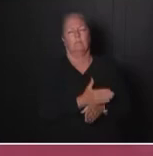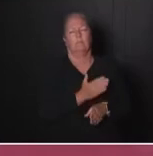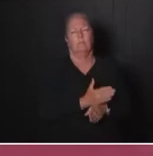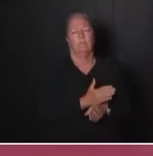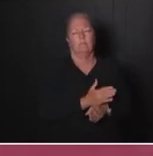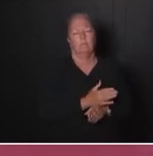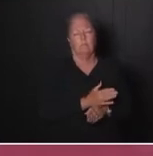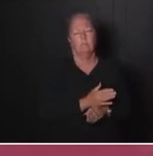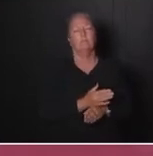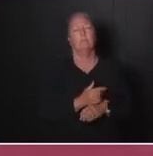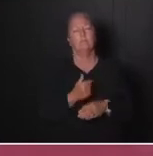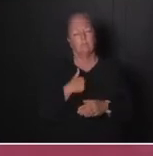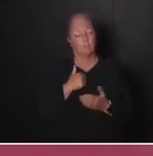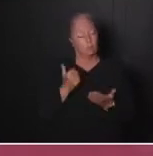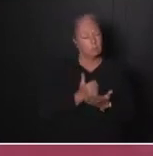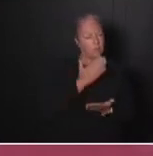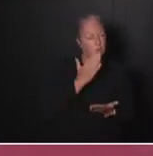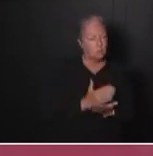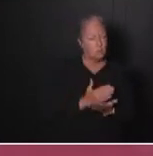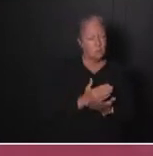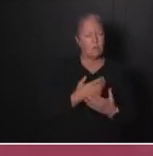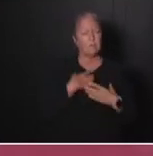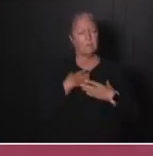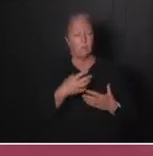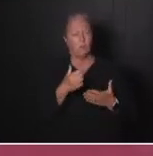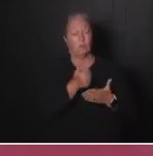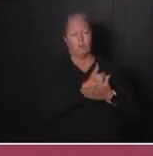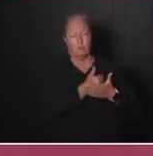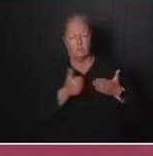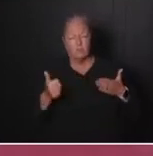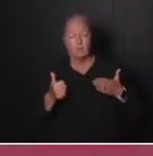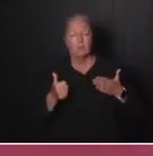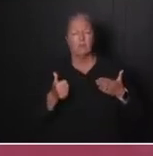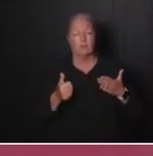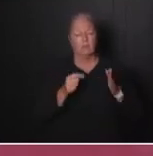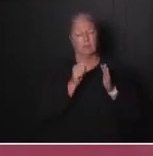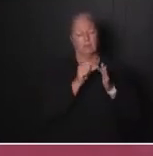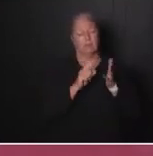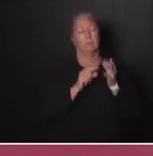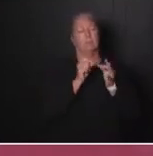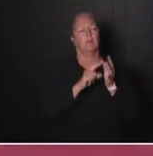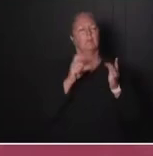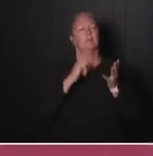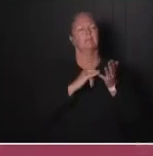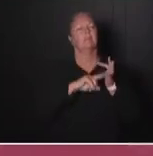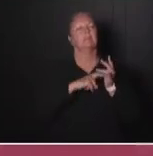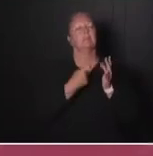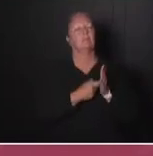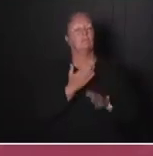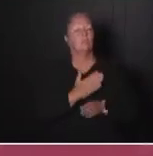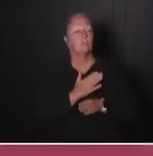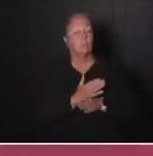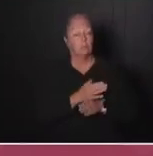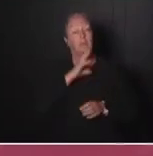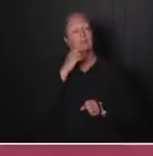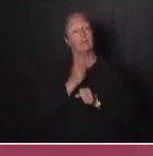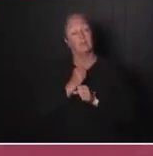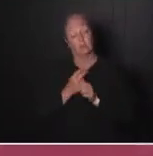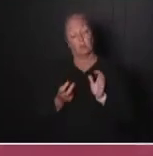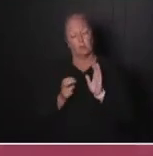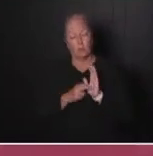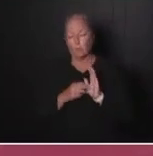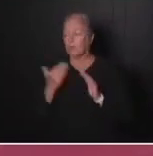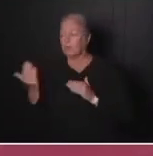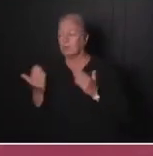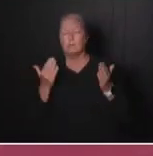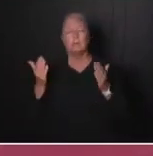We'll promote and ensure more secure public sector jobs. And government contracts will be given to companies